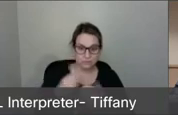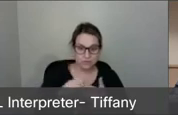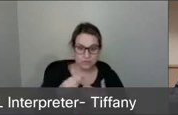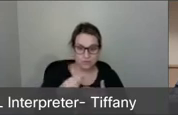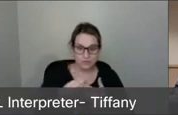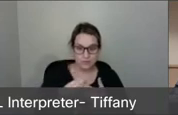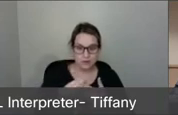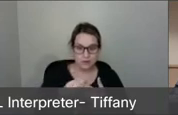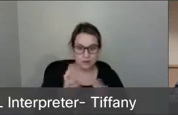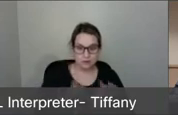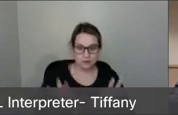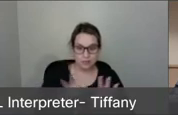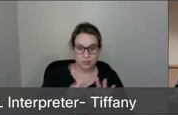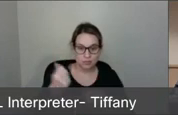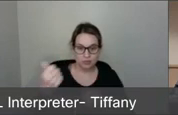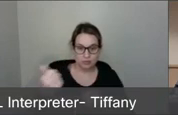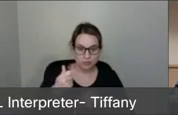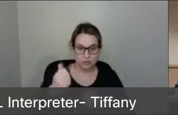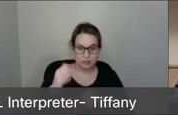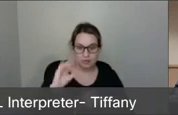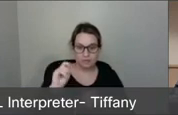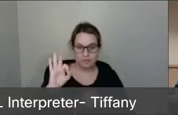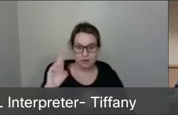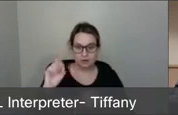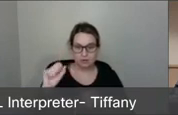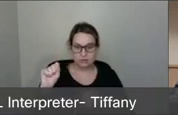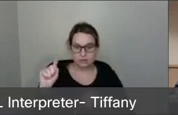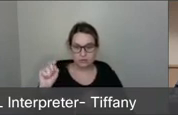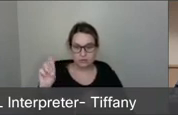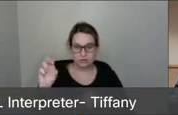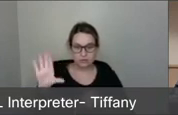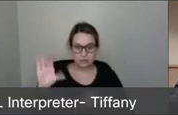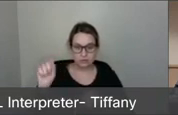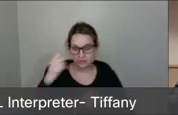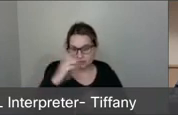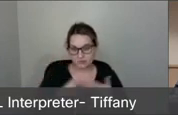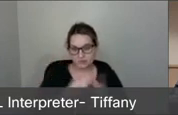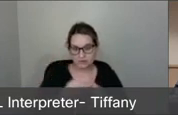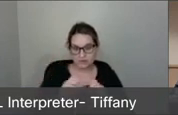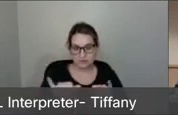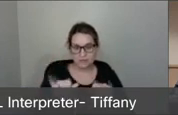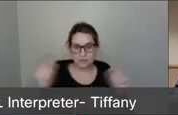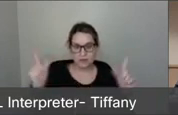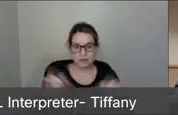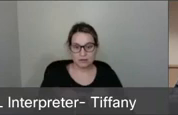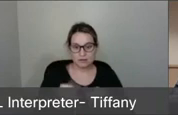transportation and infrastructure projects needed for the city of this size. If anyone has taken the public city